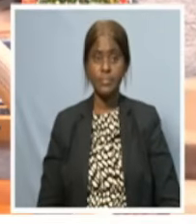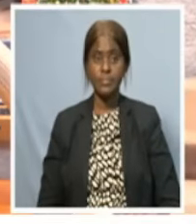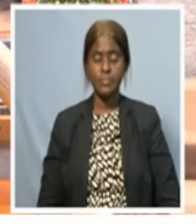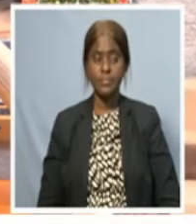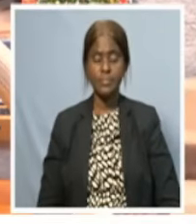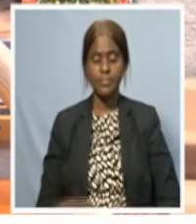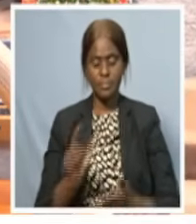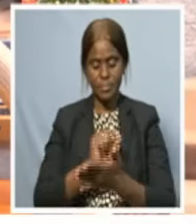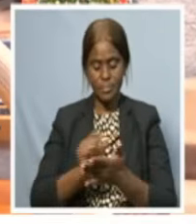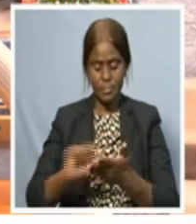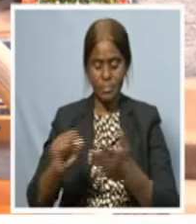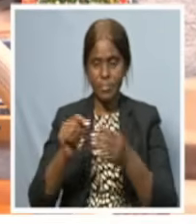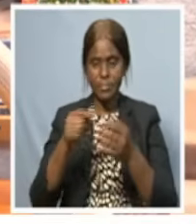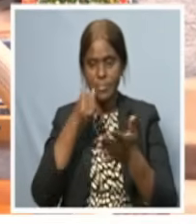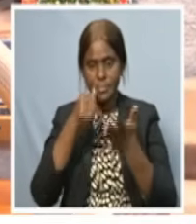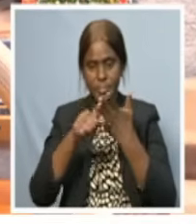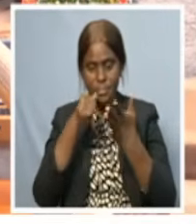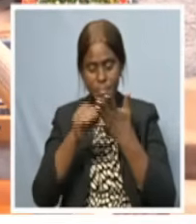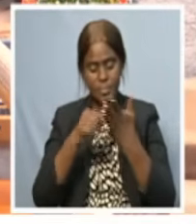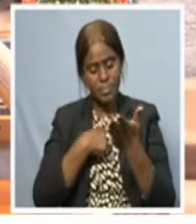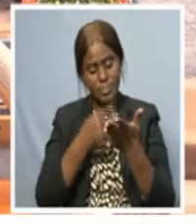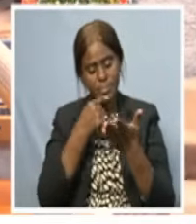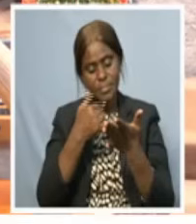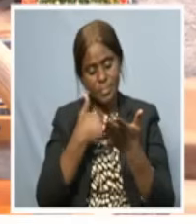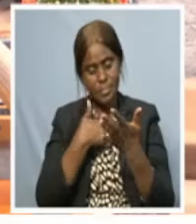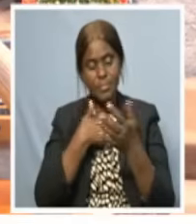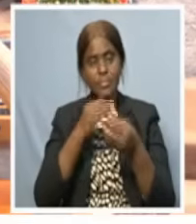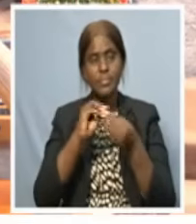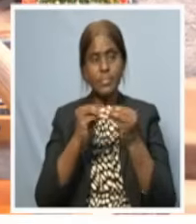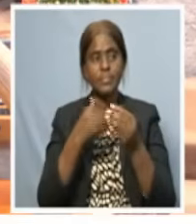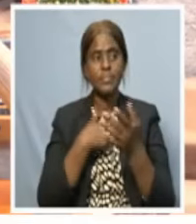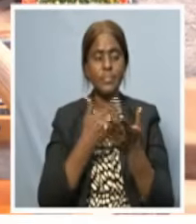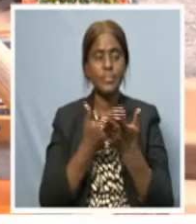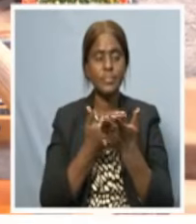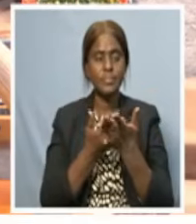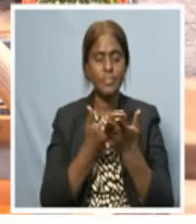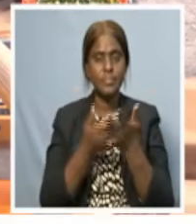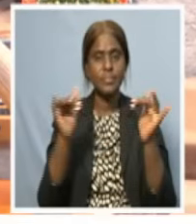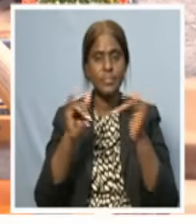No, because you wrote me a note, so I'm saying we have a quorum.